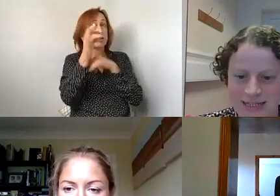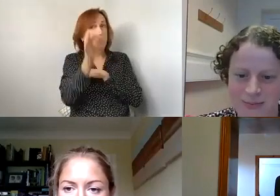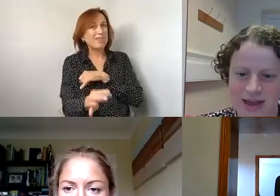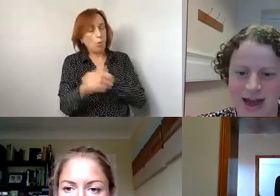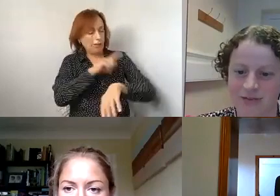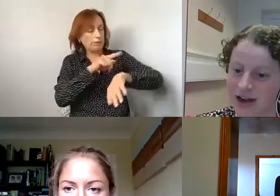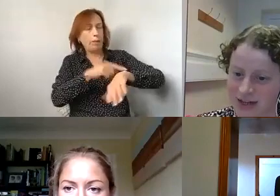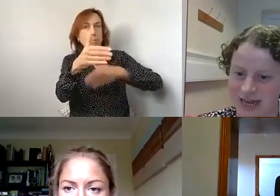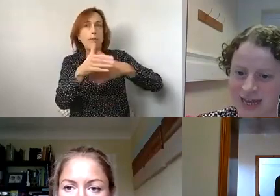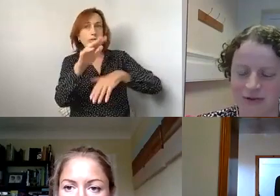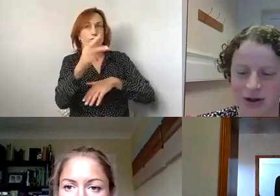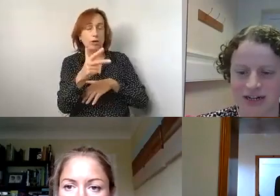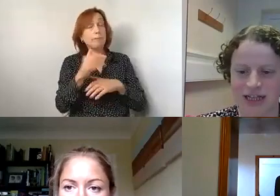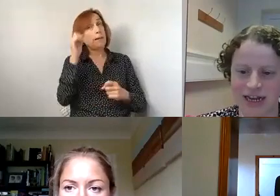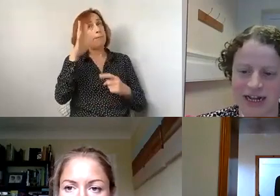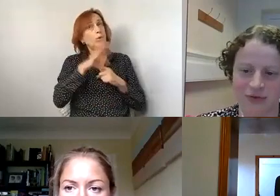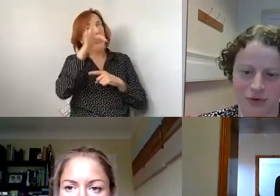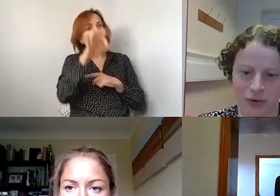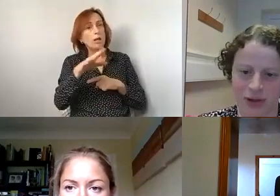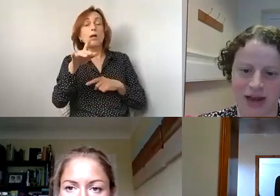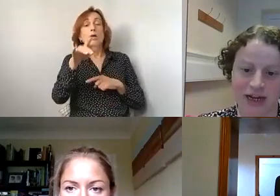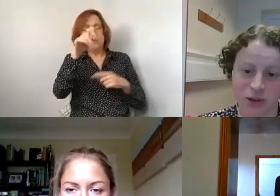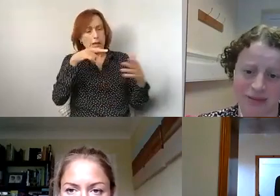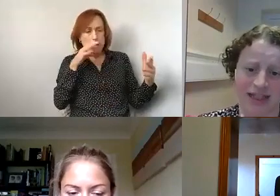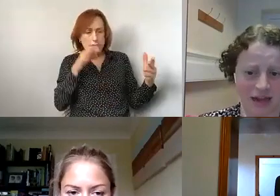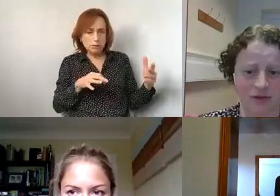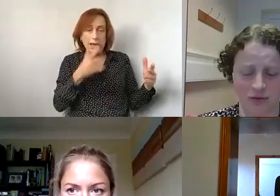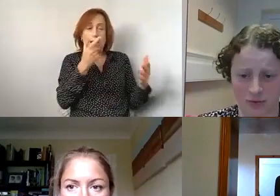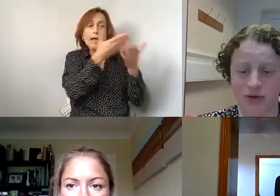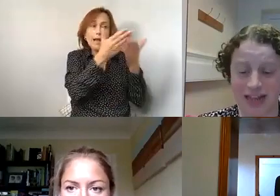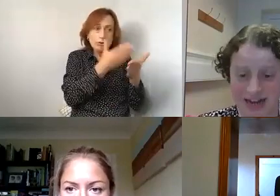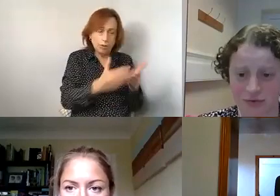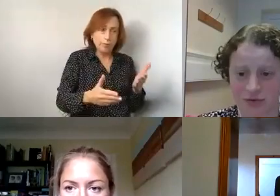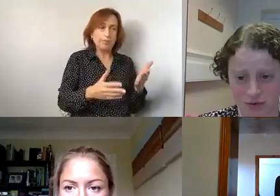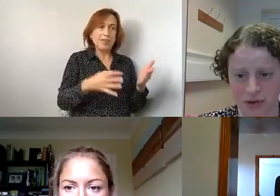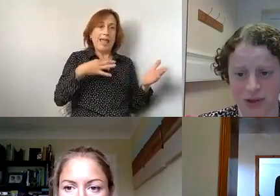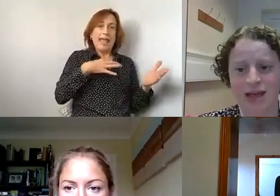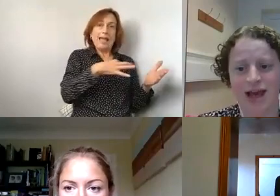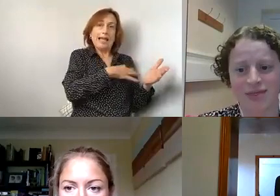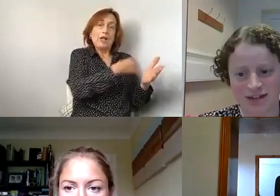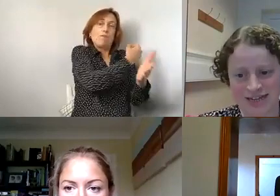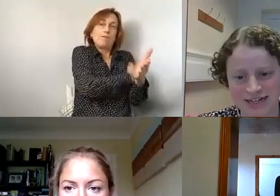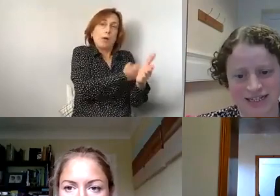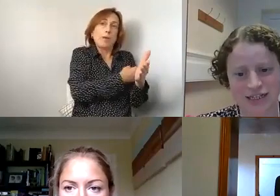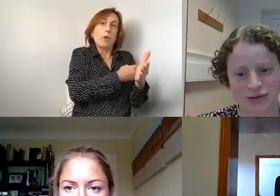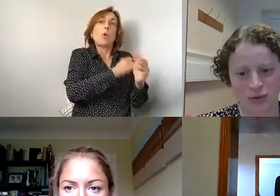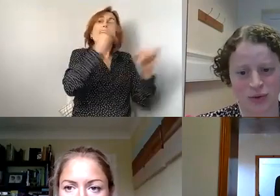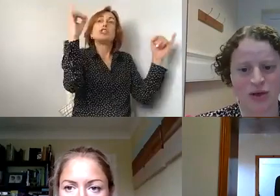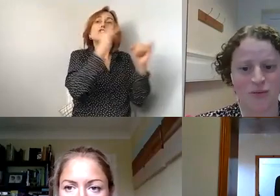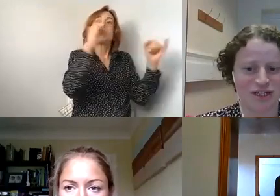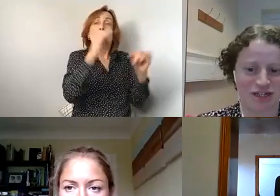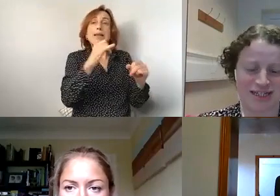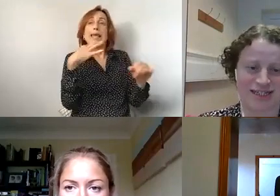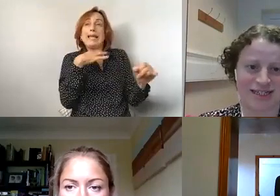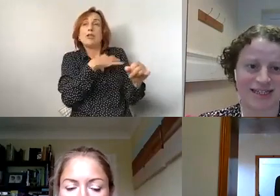Please can we have clarity regarding clinically vulnerable and extremely clinically vulnerable and their attendance at school